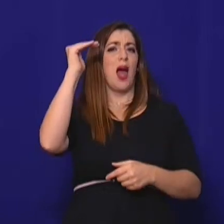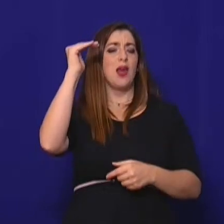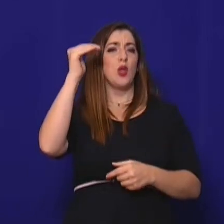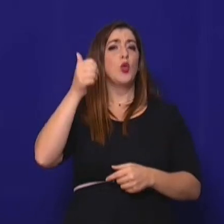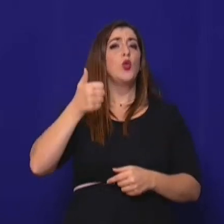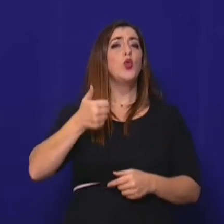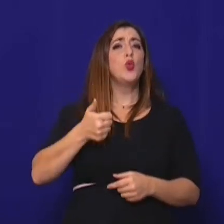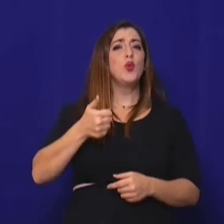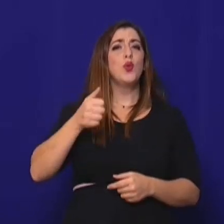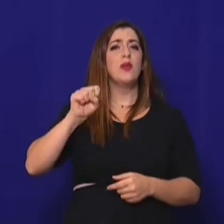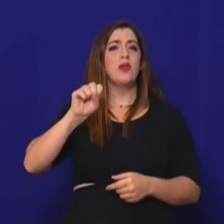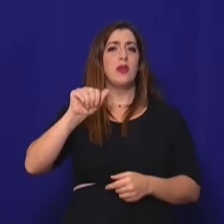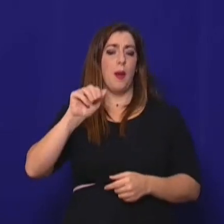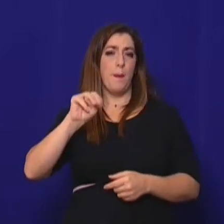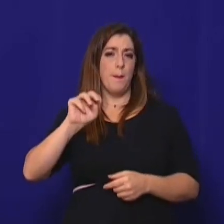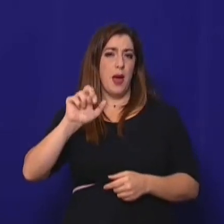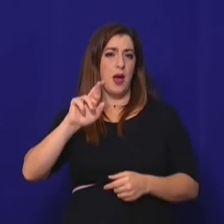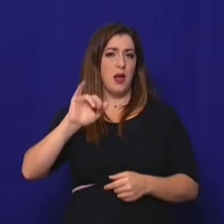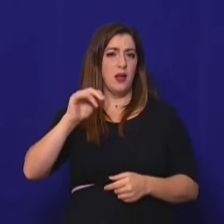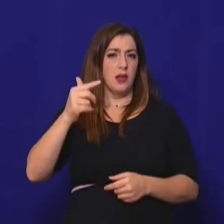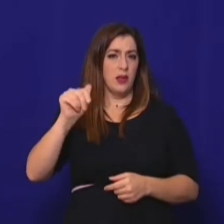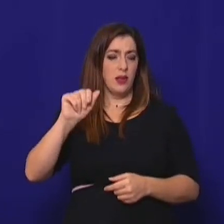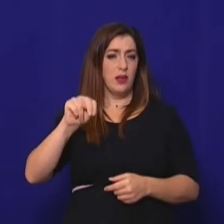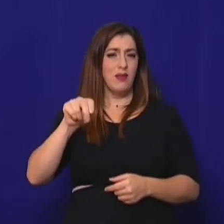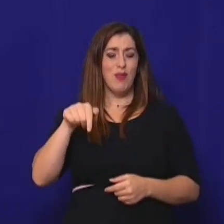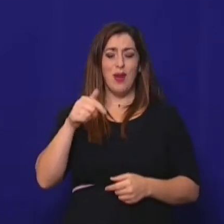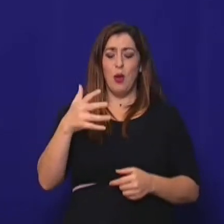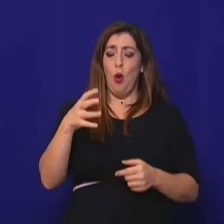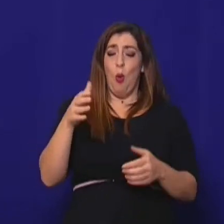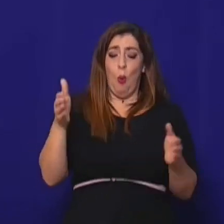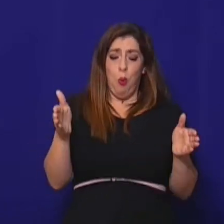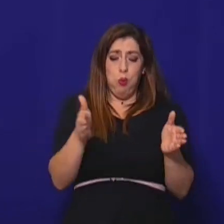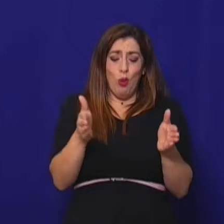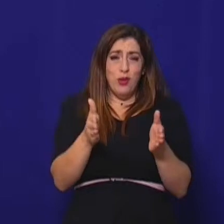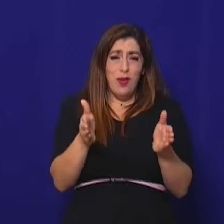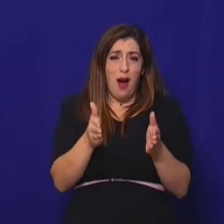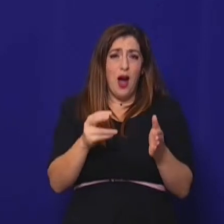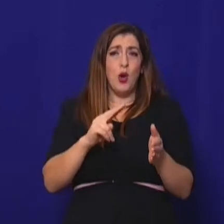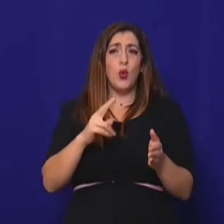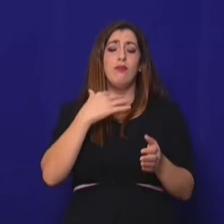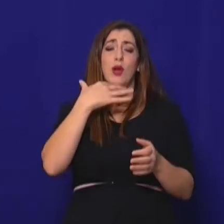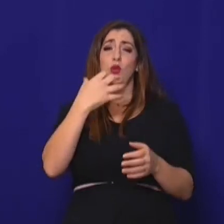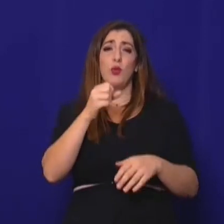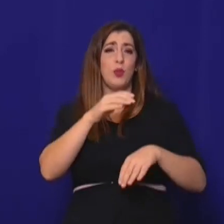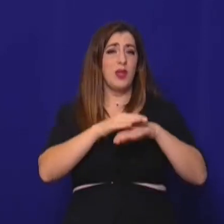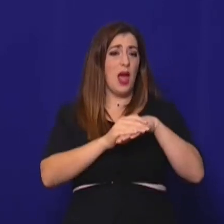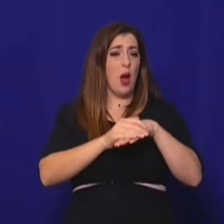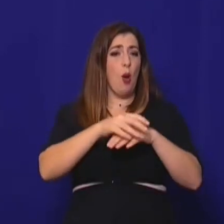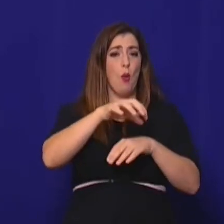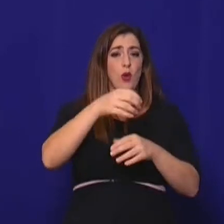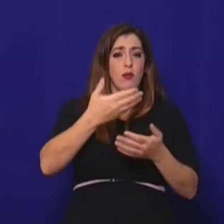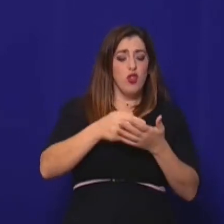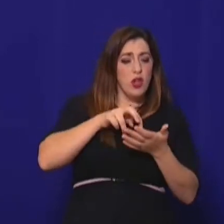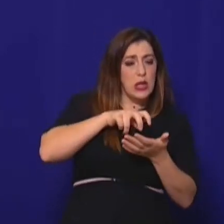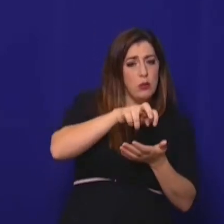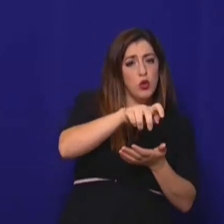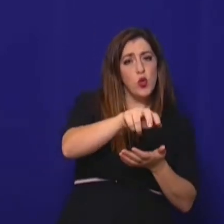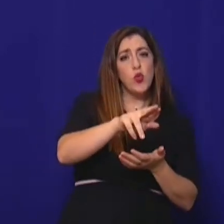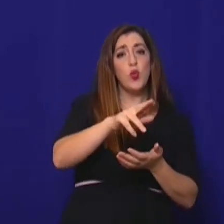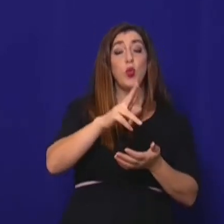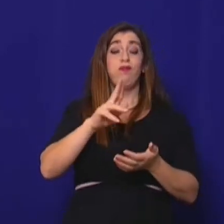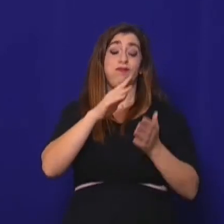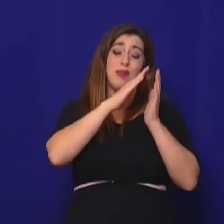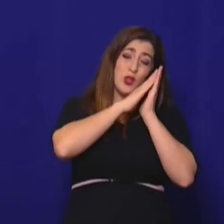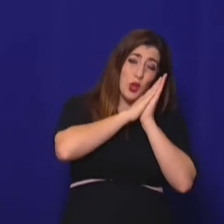that patients do not have place to walk around, that the hospital is incredibly hard to get into